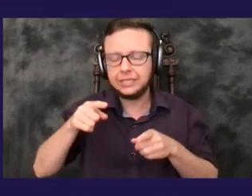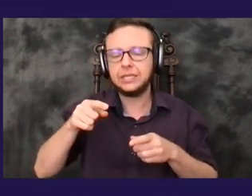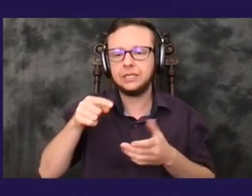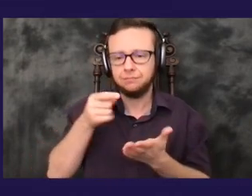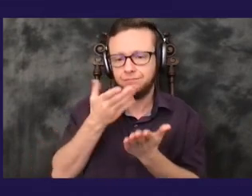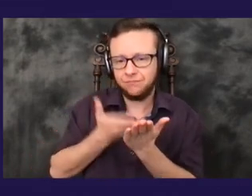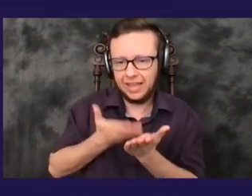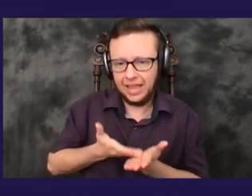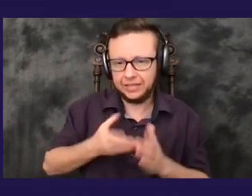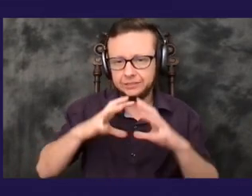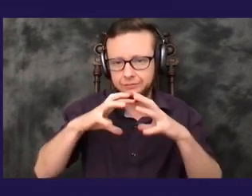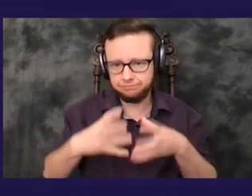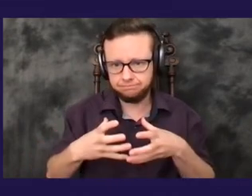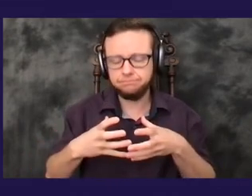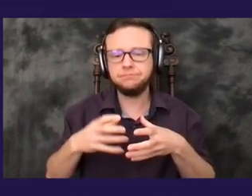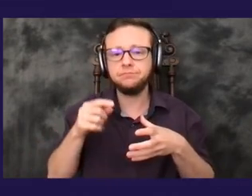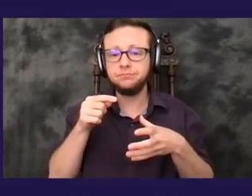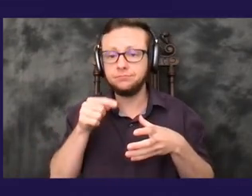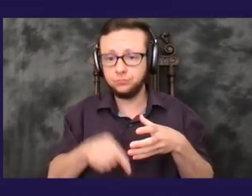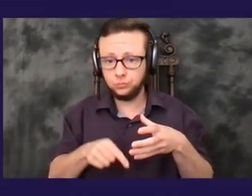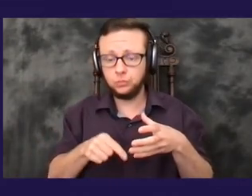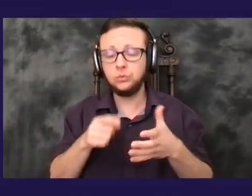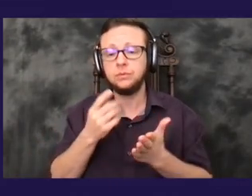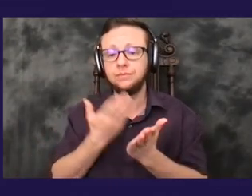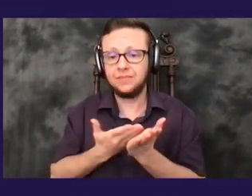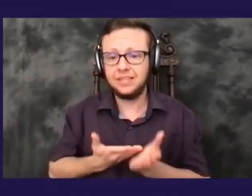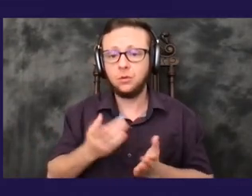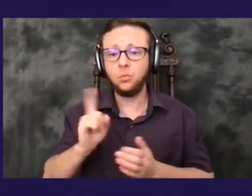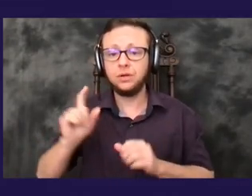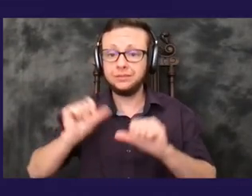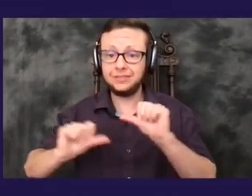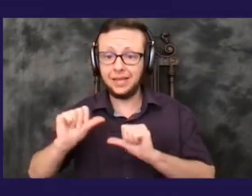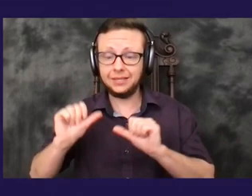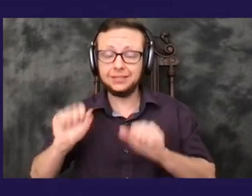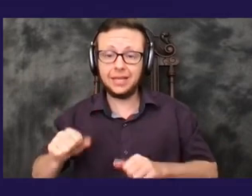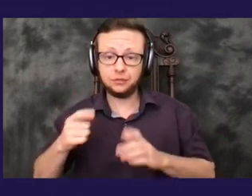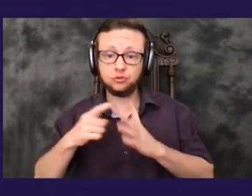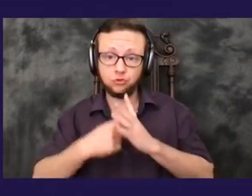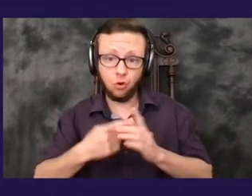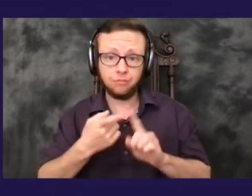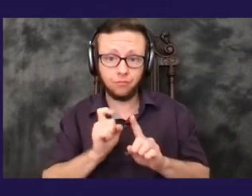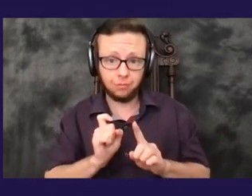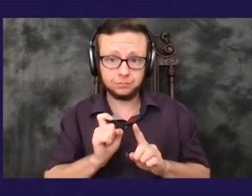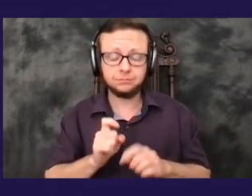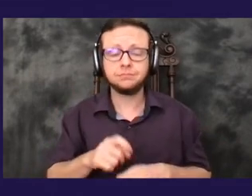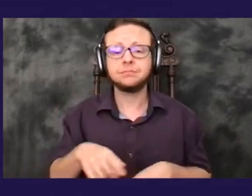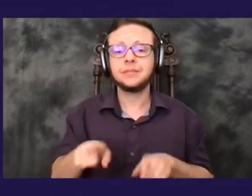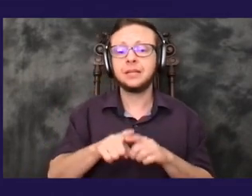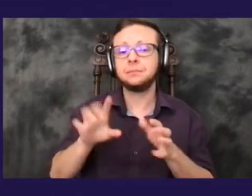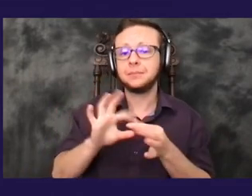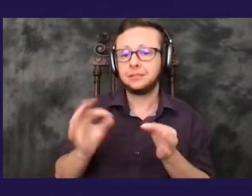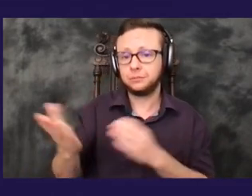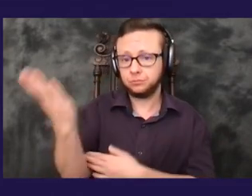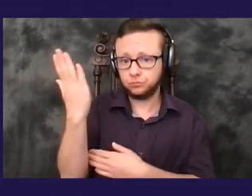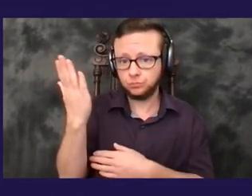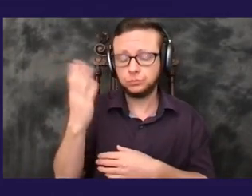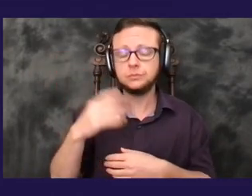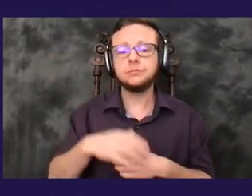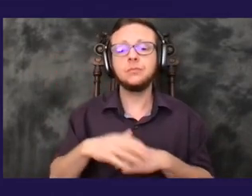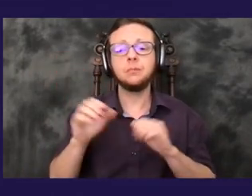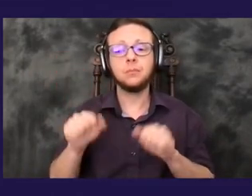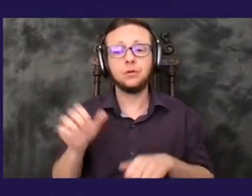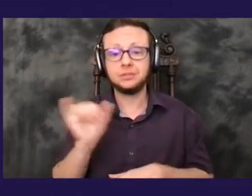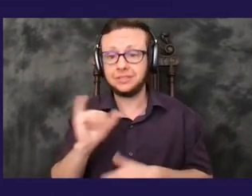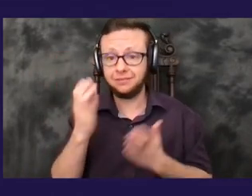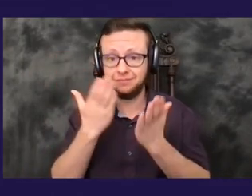those facts are at least where the science can start from. As we talked about in the morning, it's possible to take those same facts